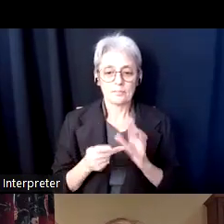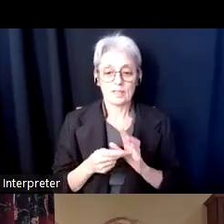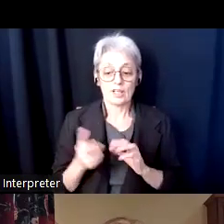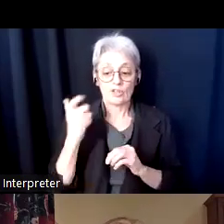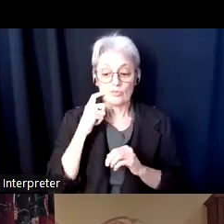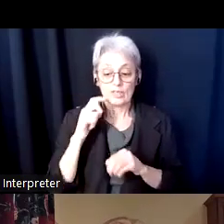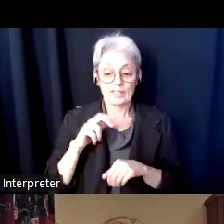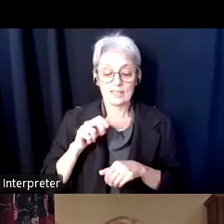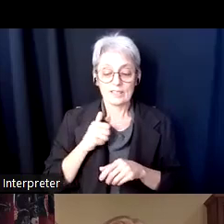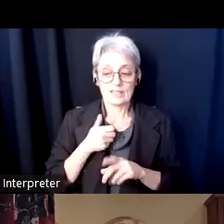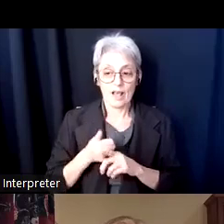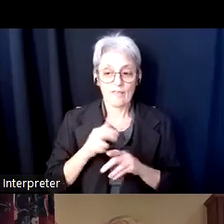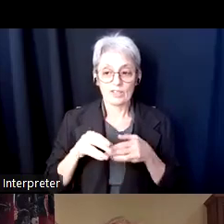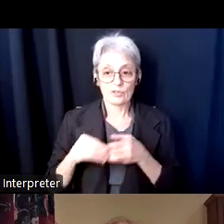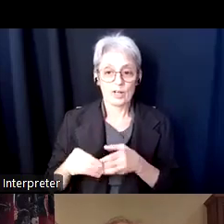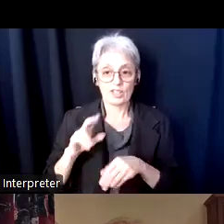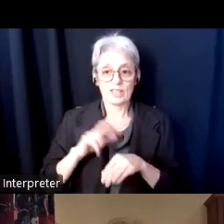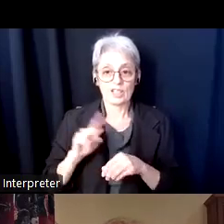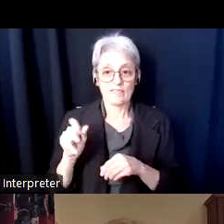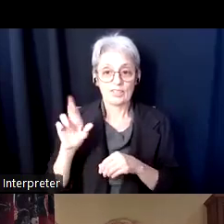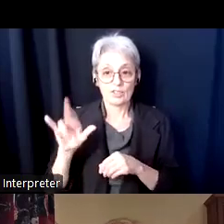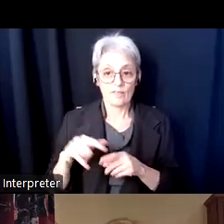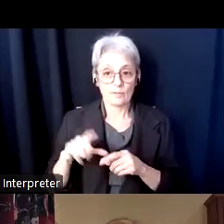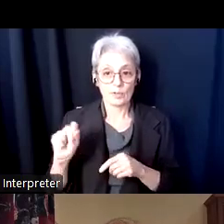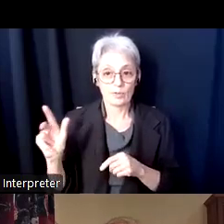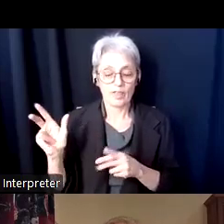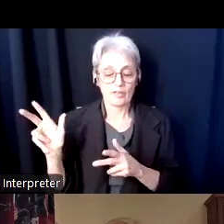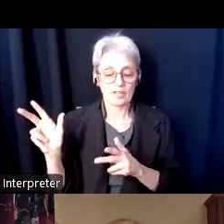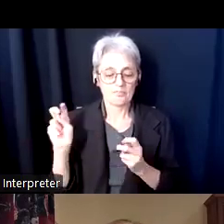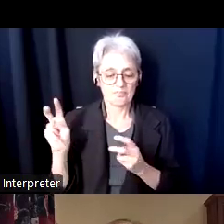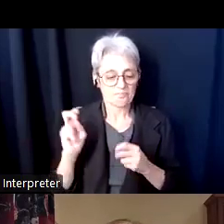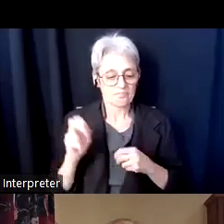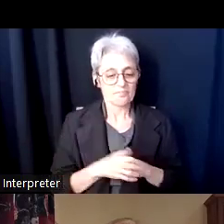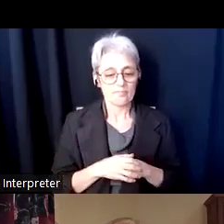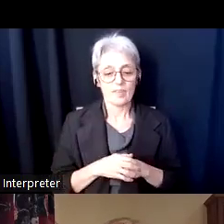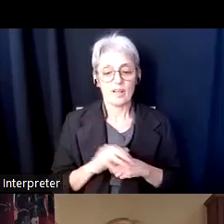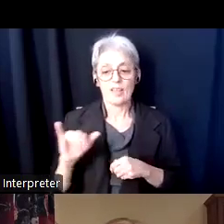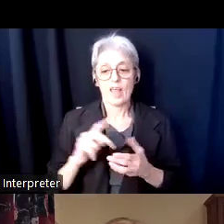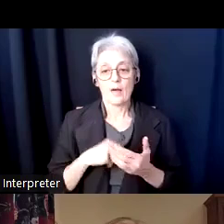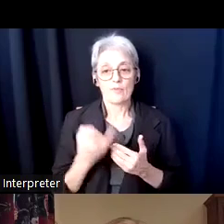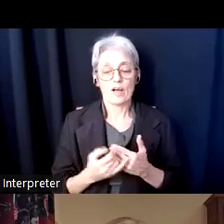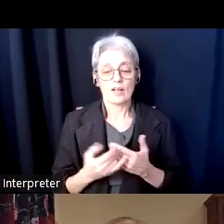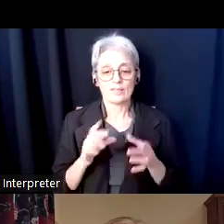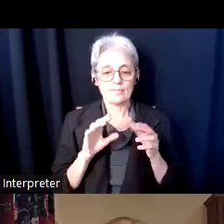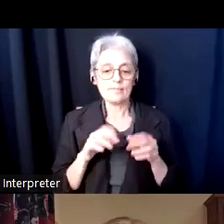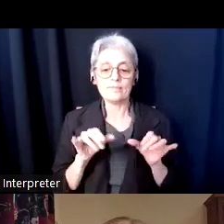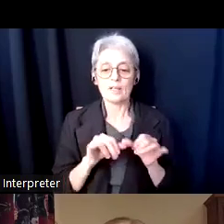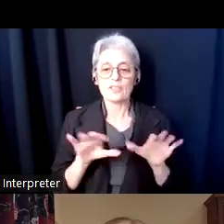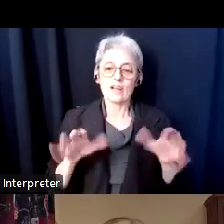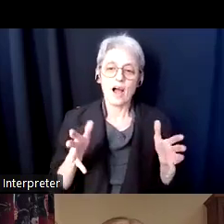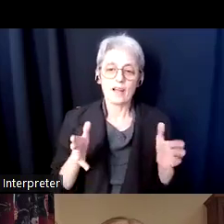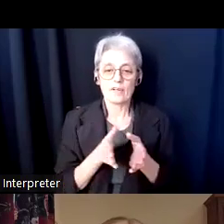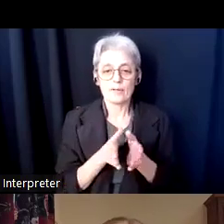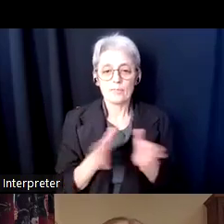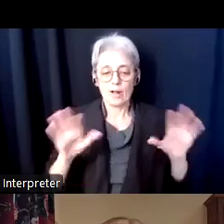national inventory from 2023. And that project was really all about measuring the kind of breadth and scope of self-direction